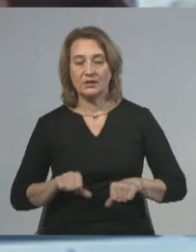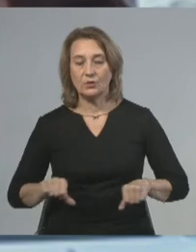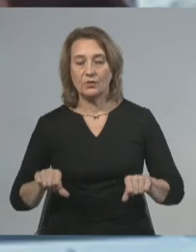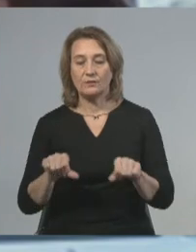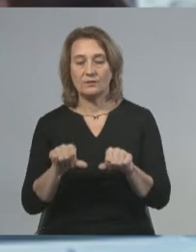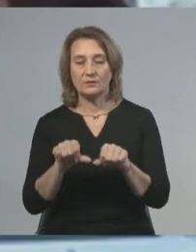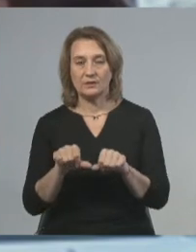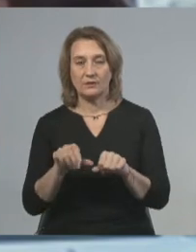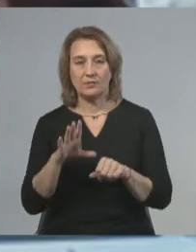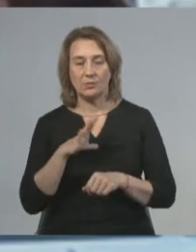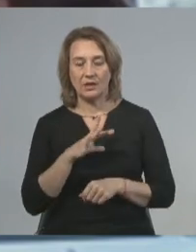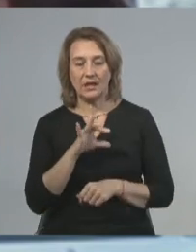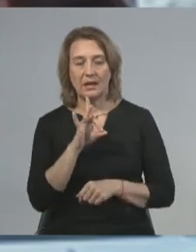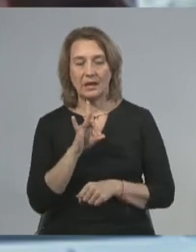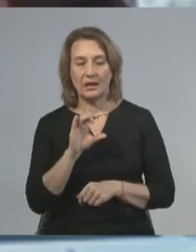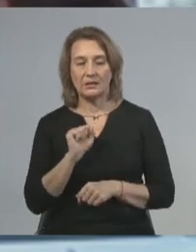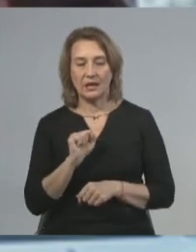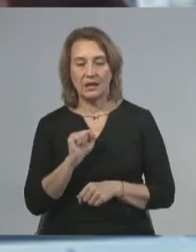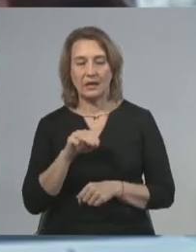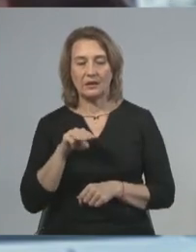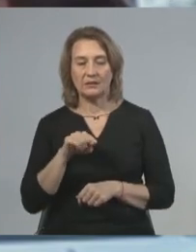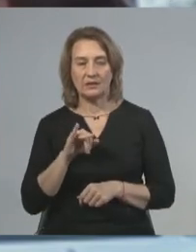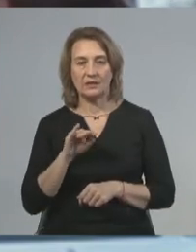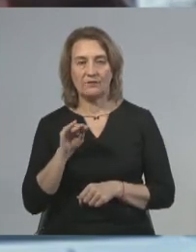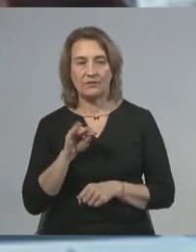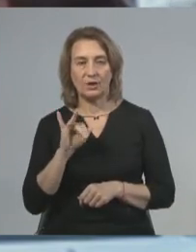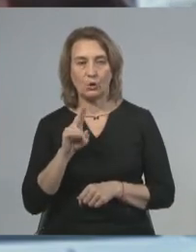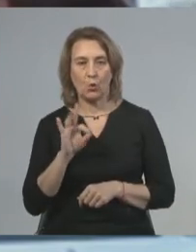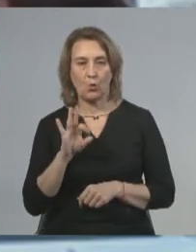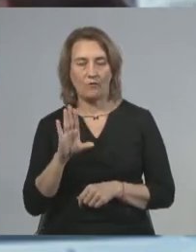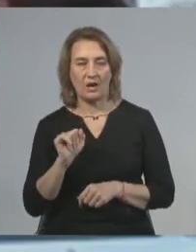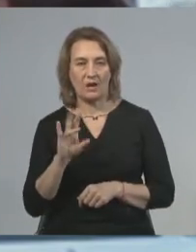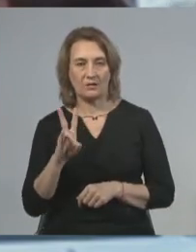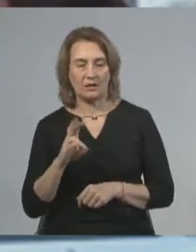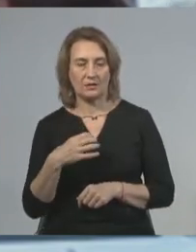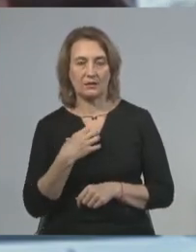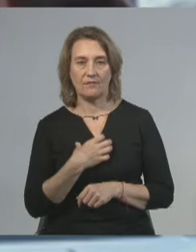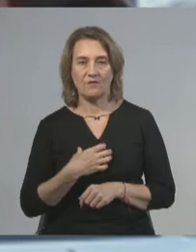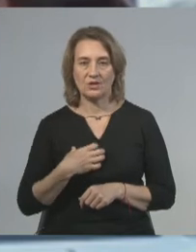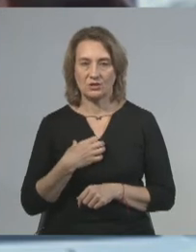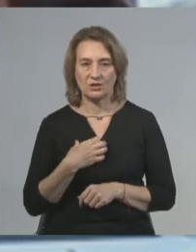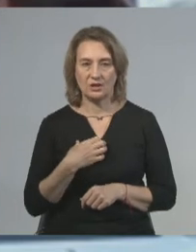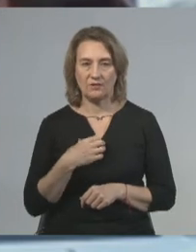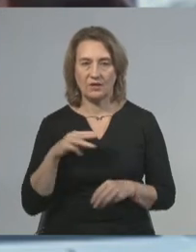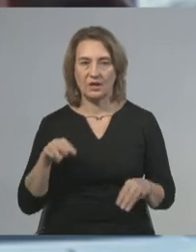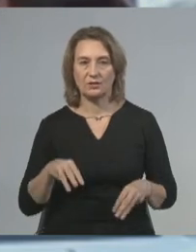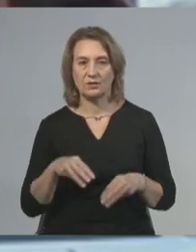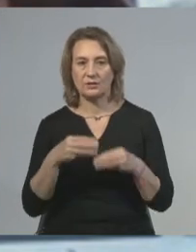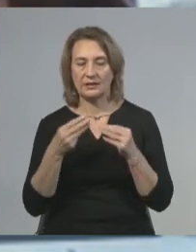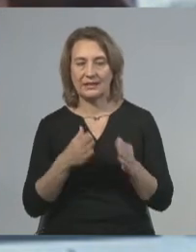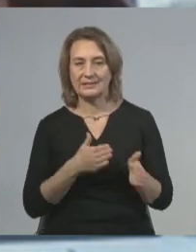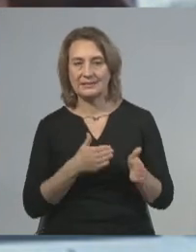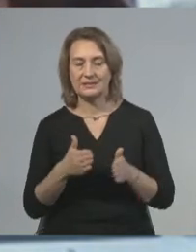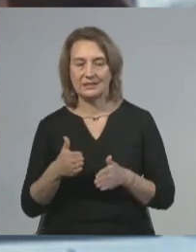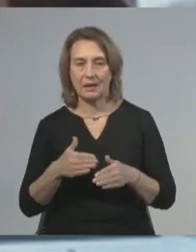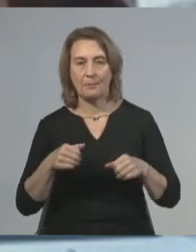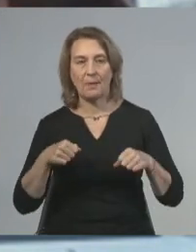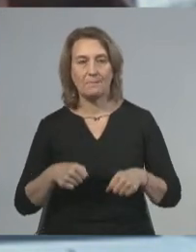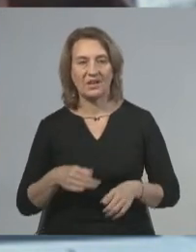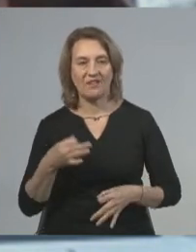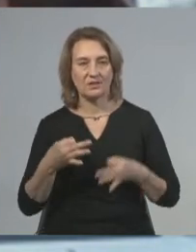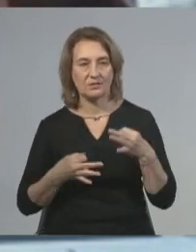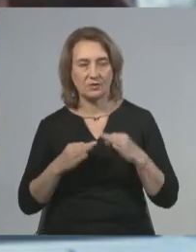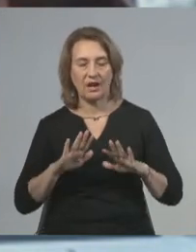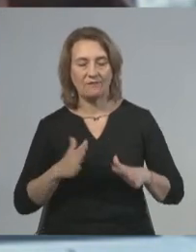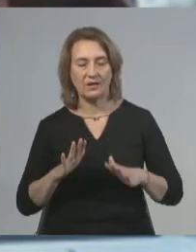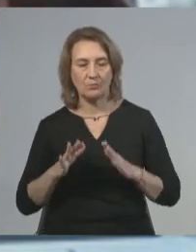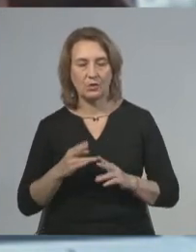with the media but with the justice system and uh there were some significant changes uh in the way that the